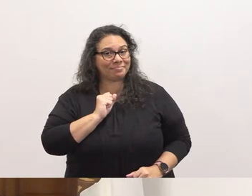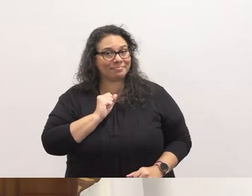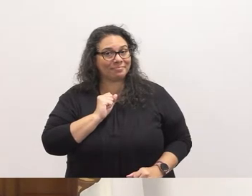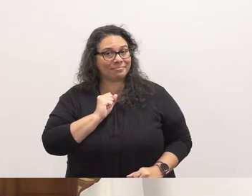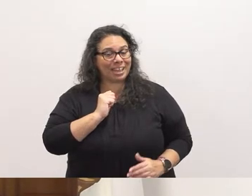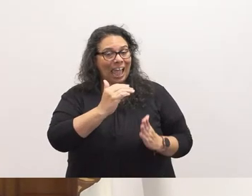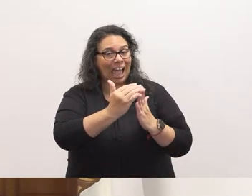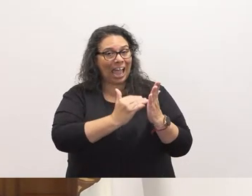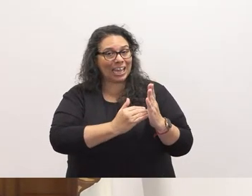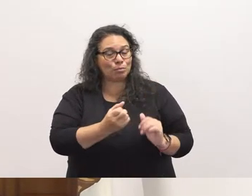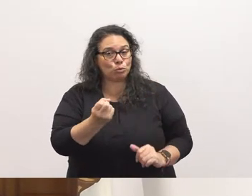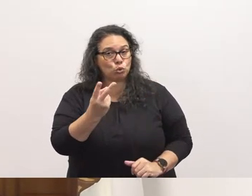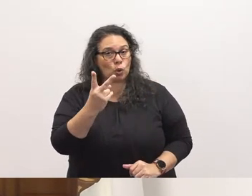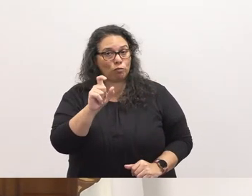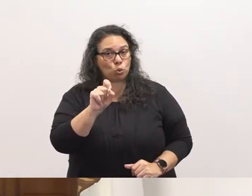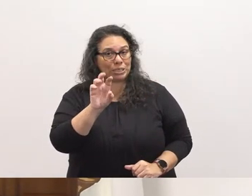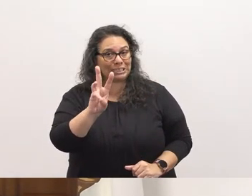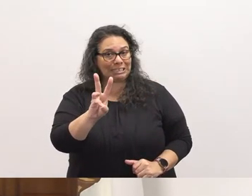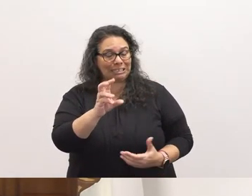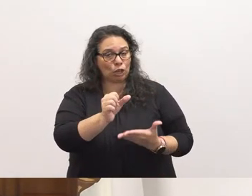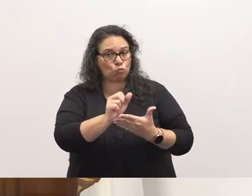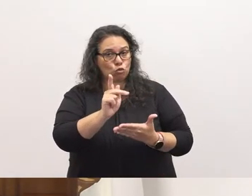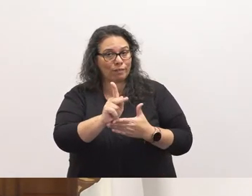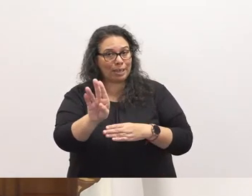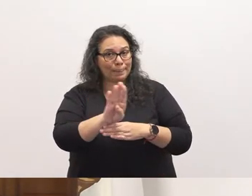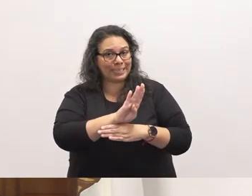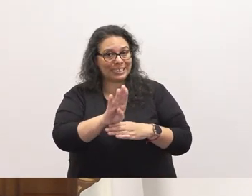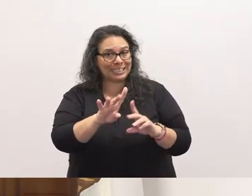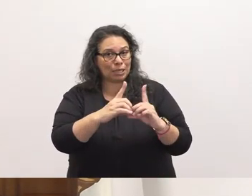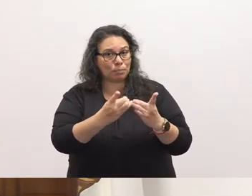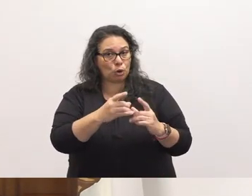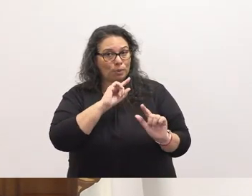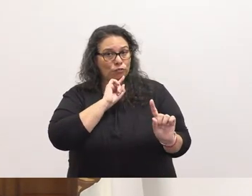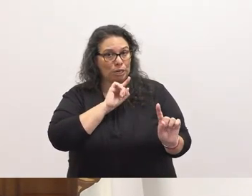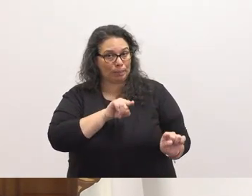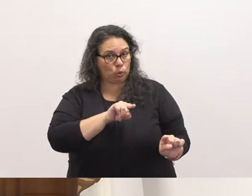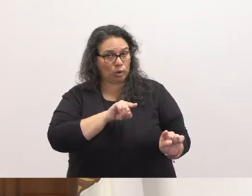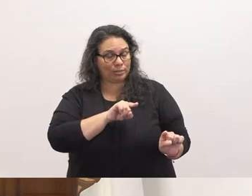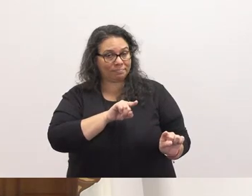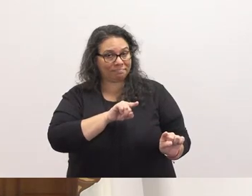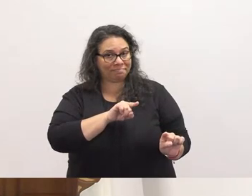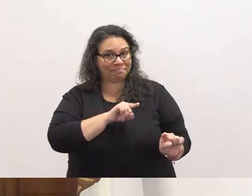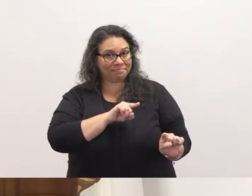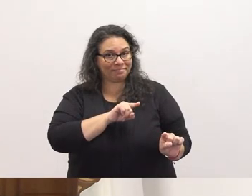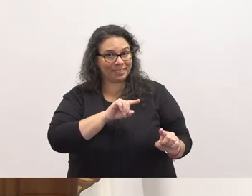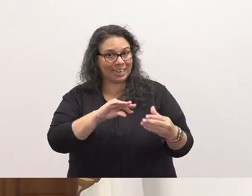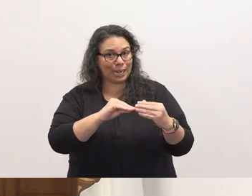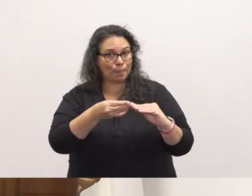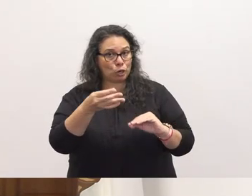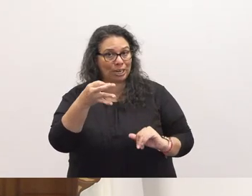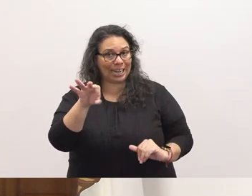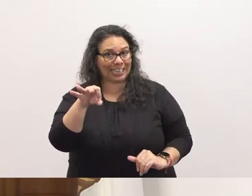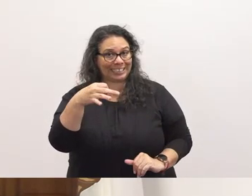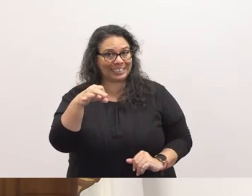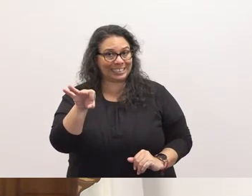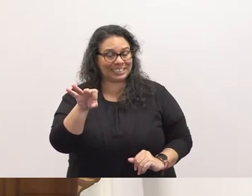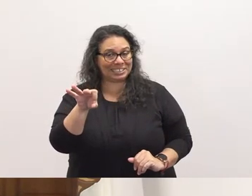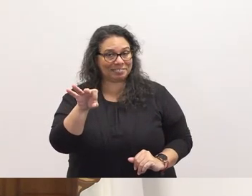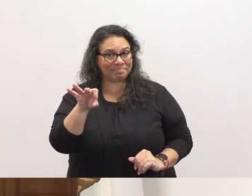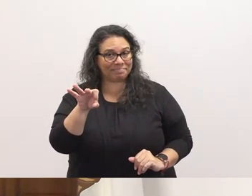item 12.6, approval of business department report. Number